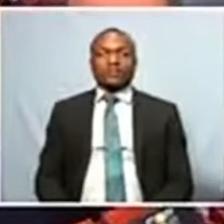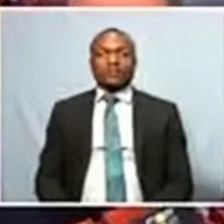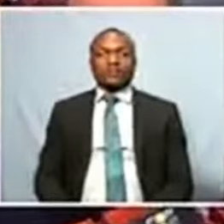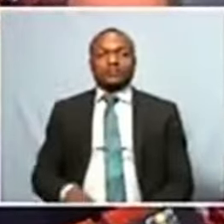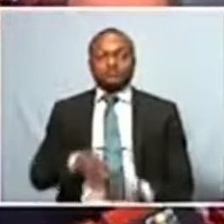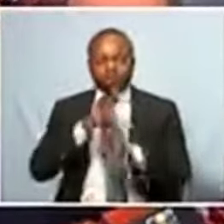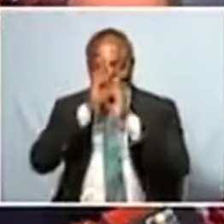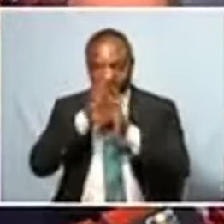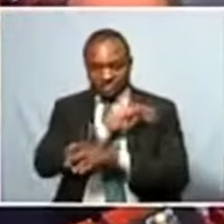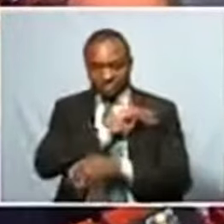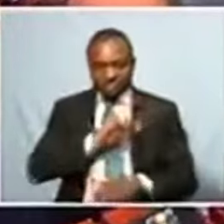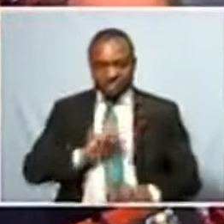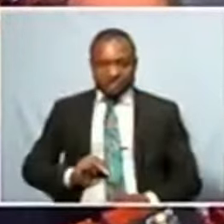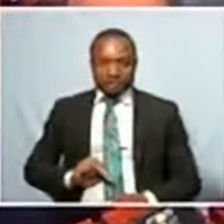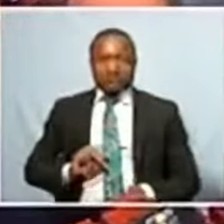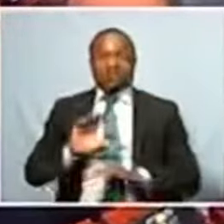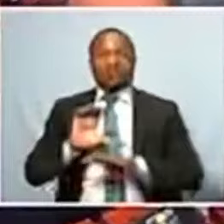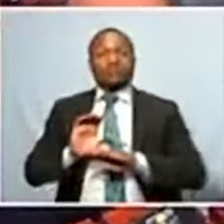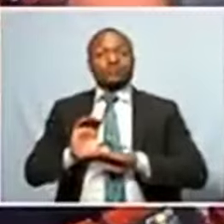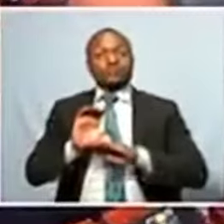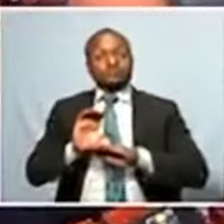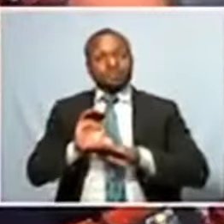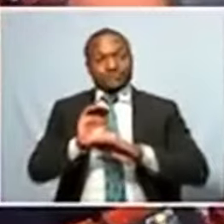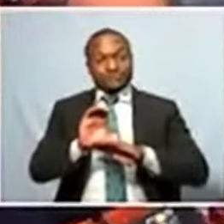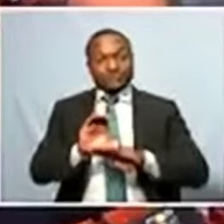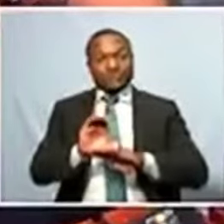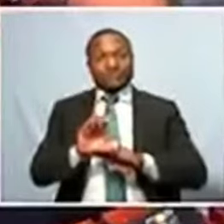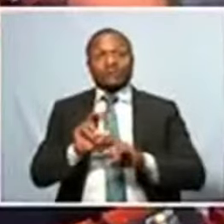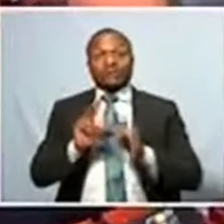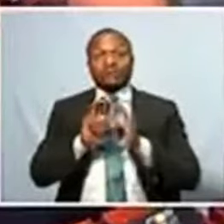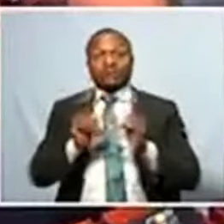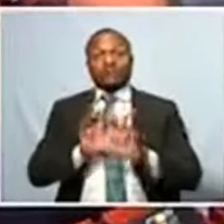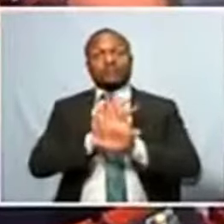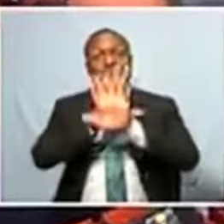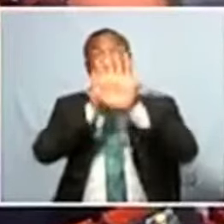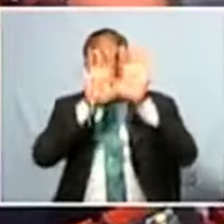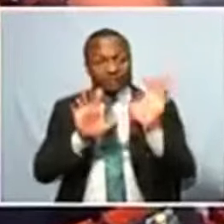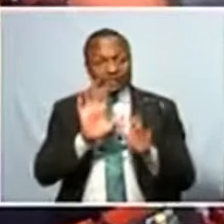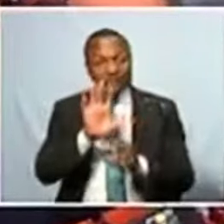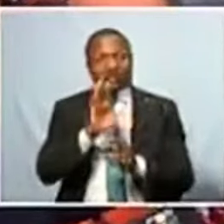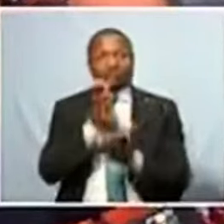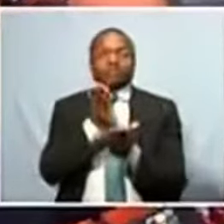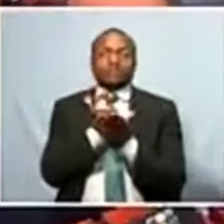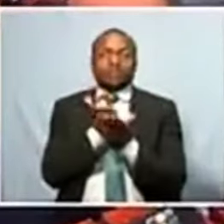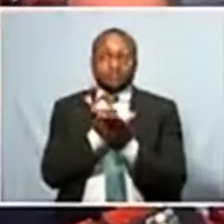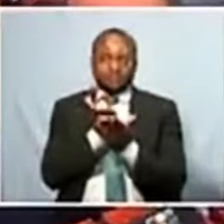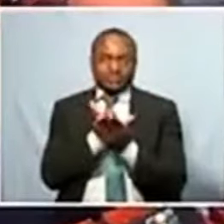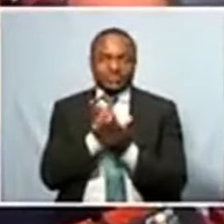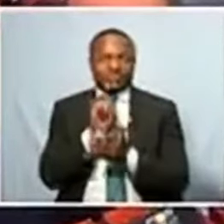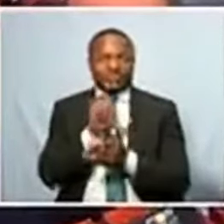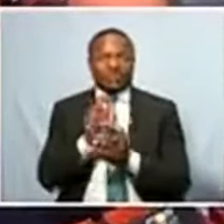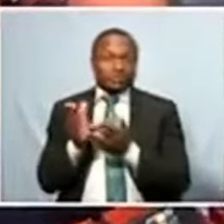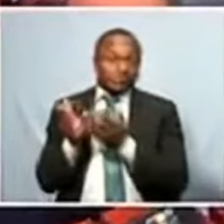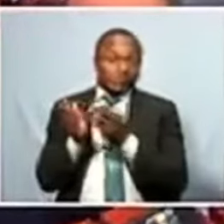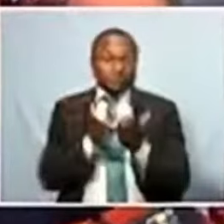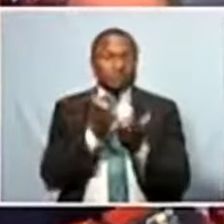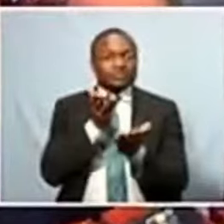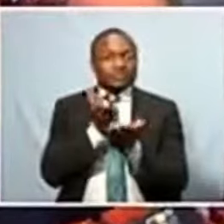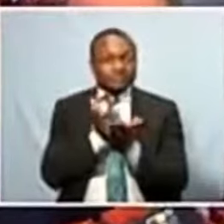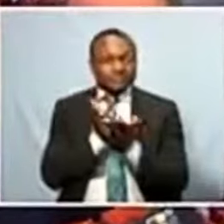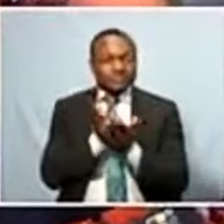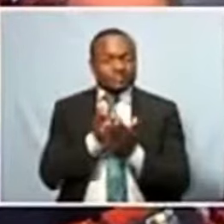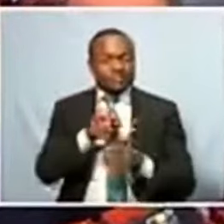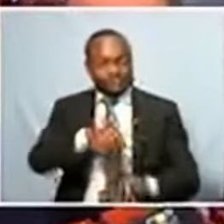The Honorable Member for Chirubi, it's very clear this is your motion. You are raising the motion